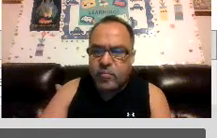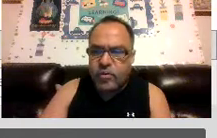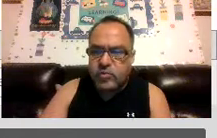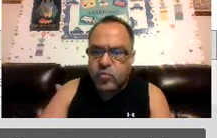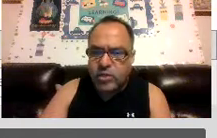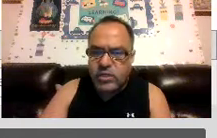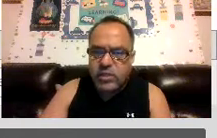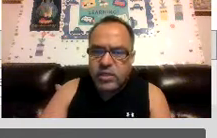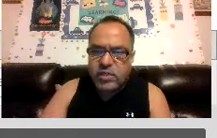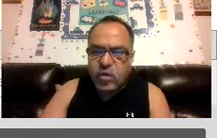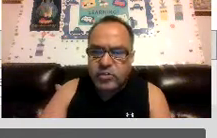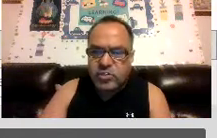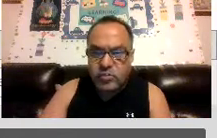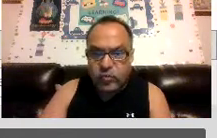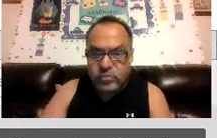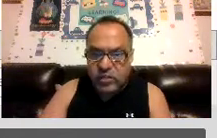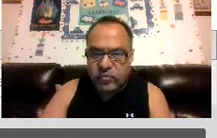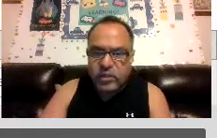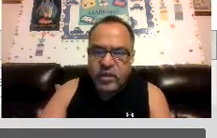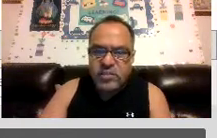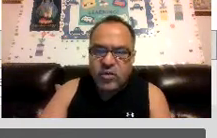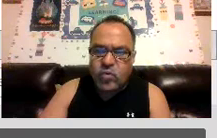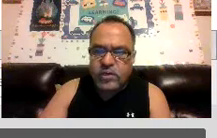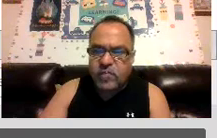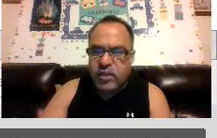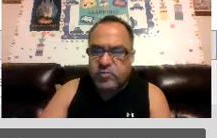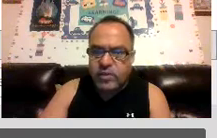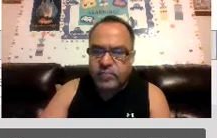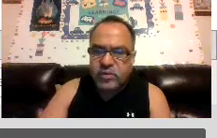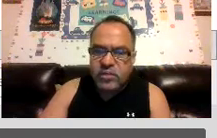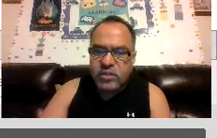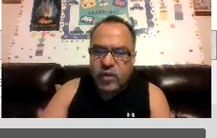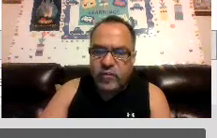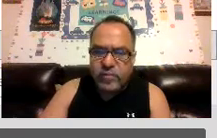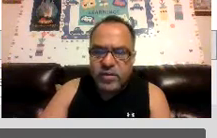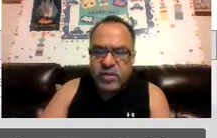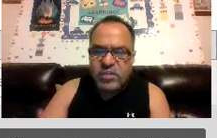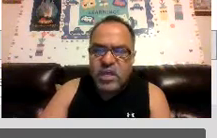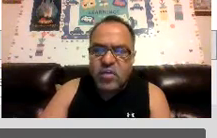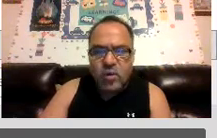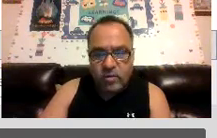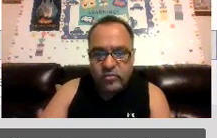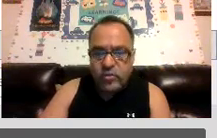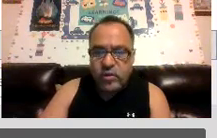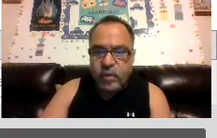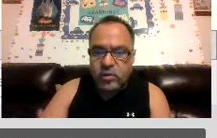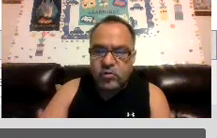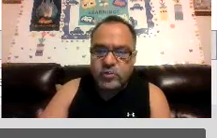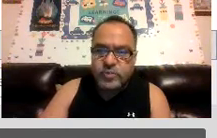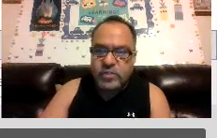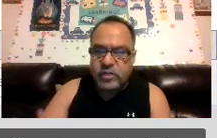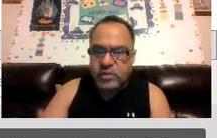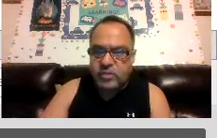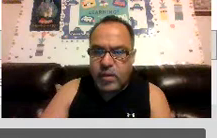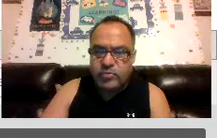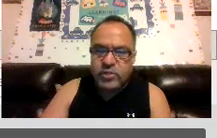If her brother was watching, he'd want the stones for himself, and she didn't want to give them to him. She had found them, and they were hers. Baco was